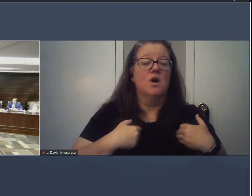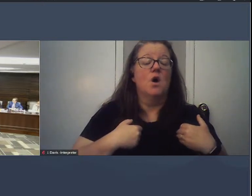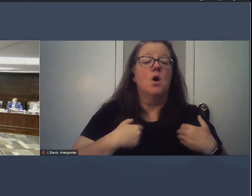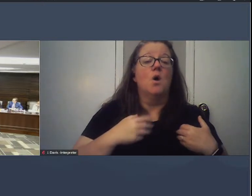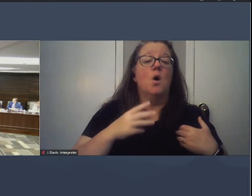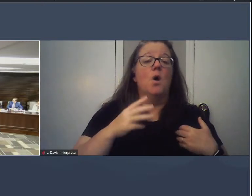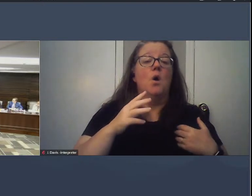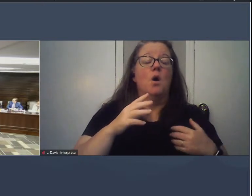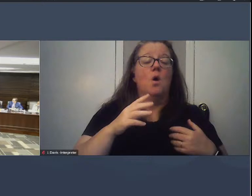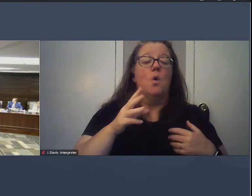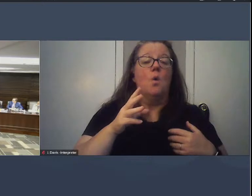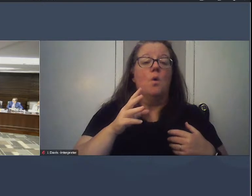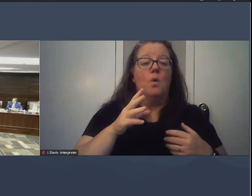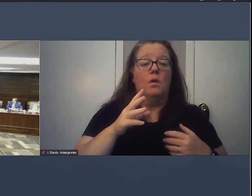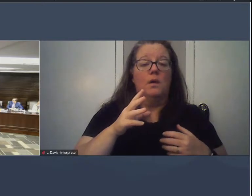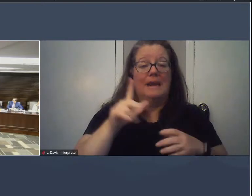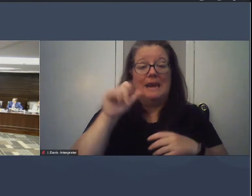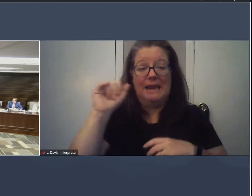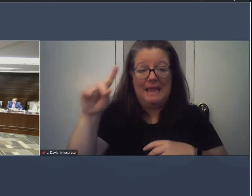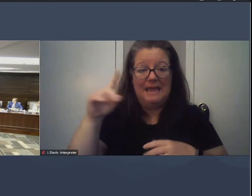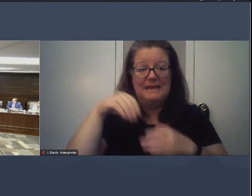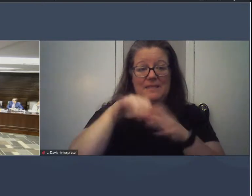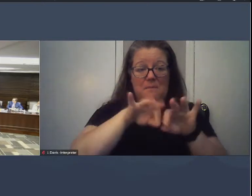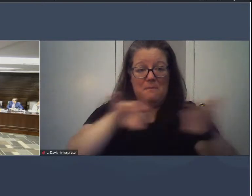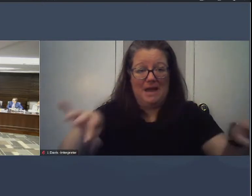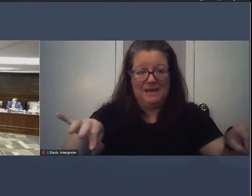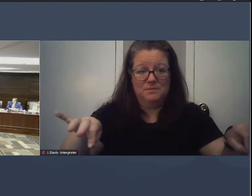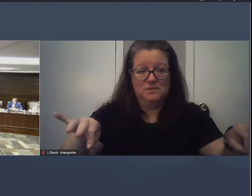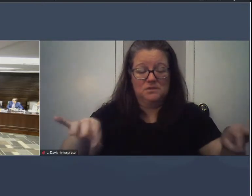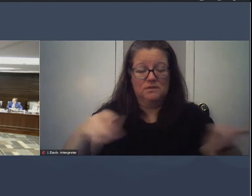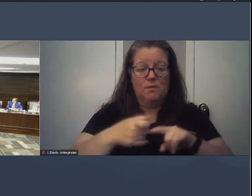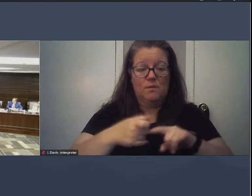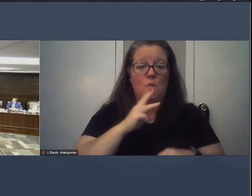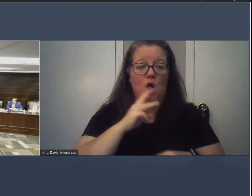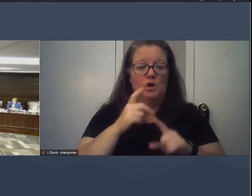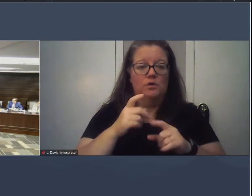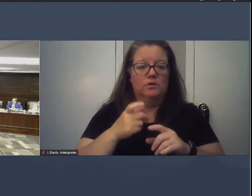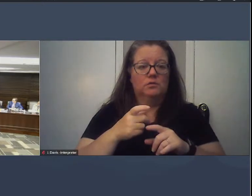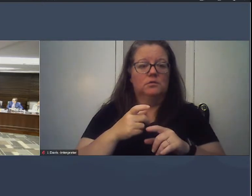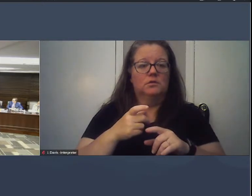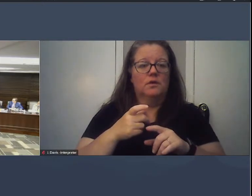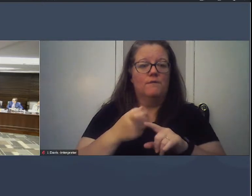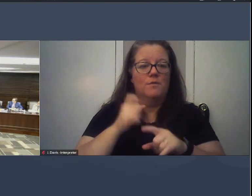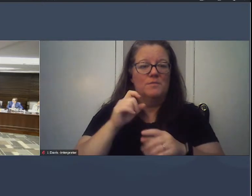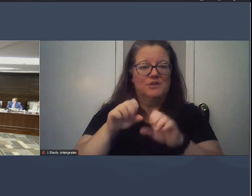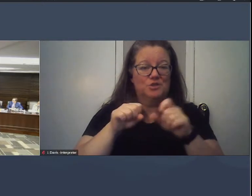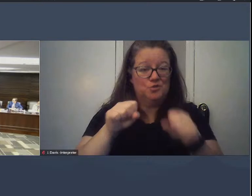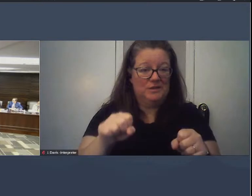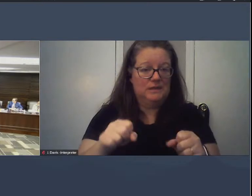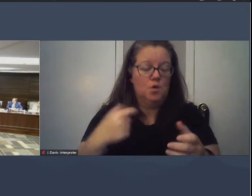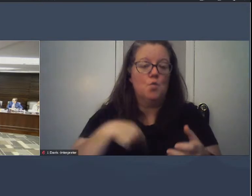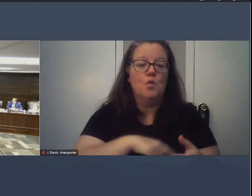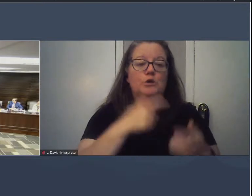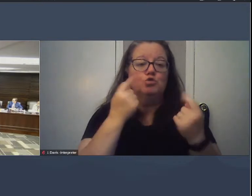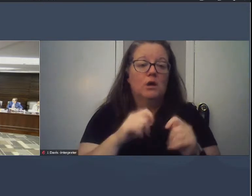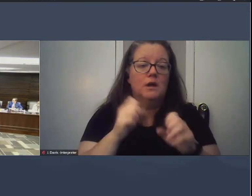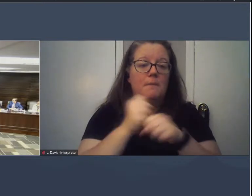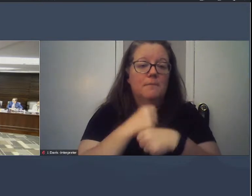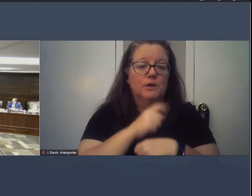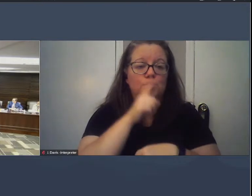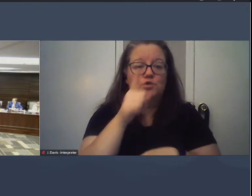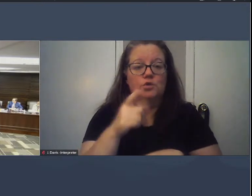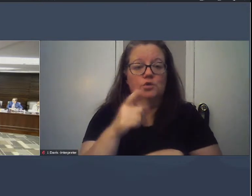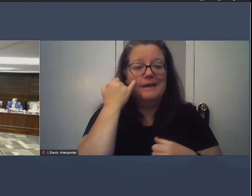meter to them. That's, even if we do what we do, that's still a bit of a challenge. So we're trying to make sure that if there are